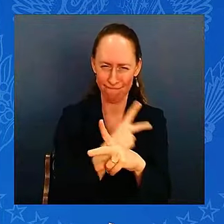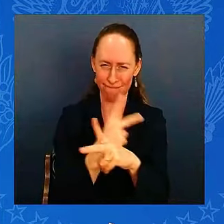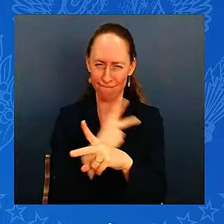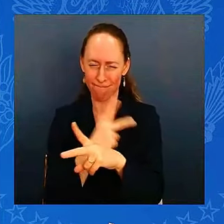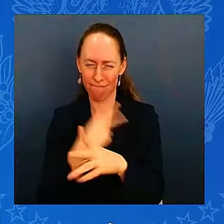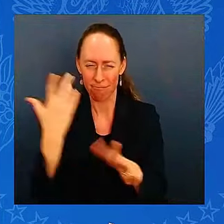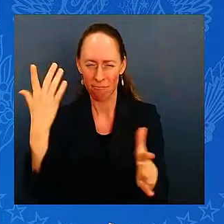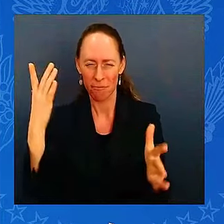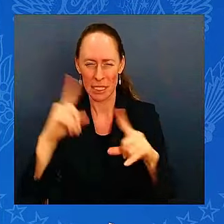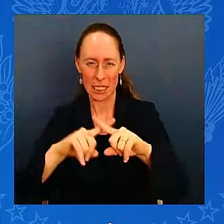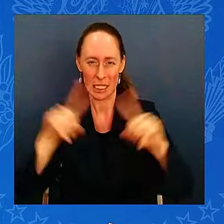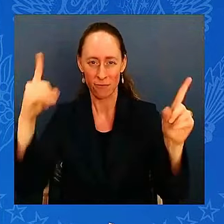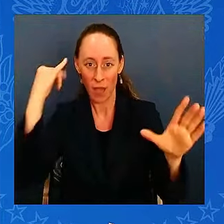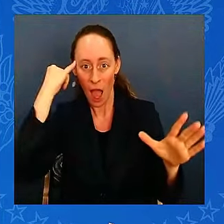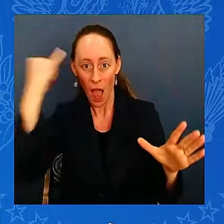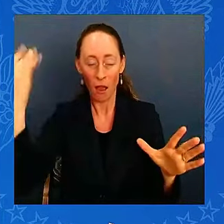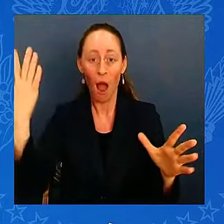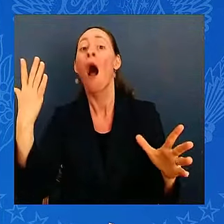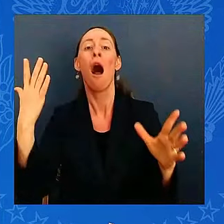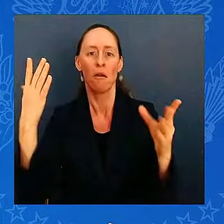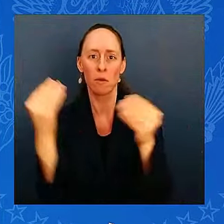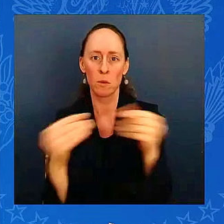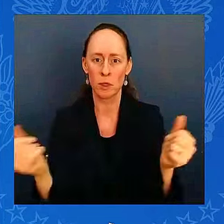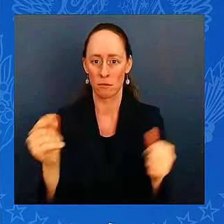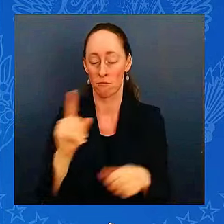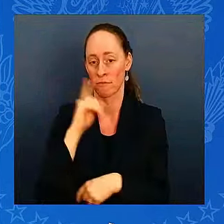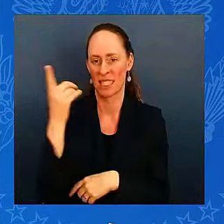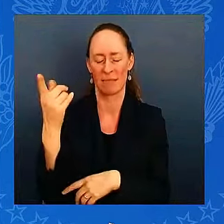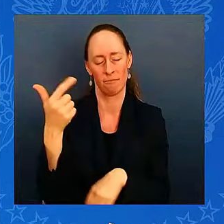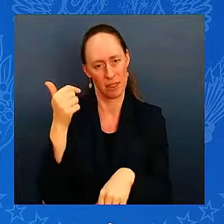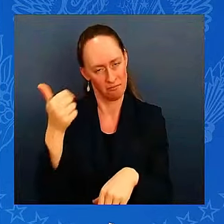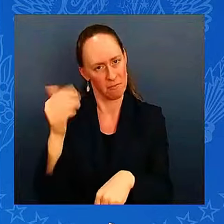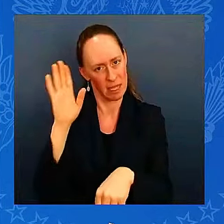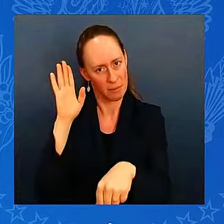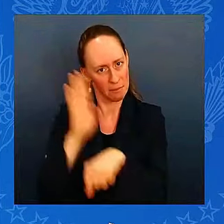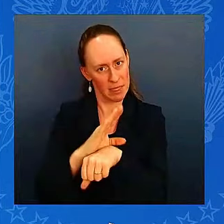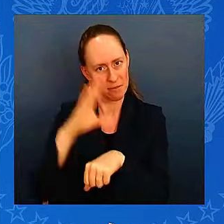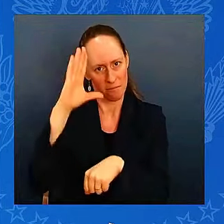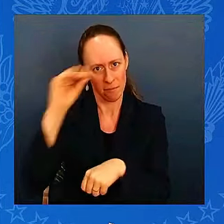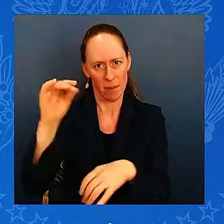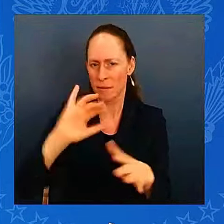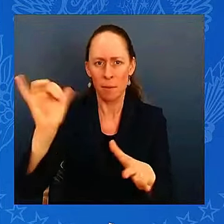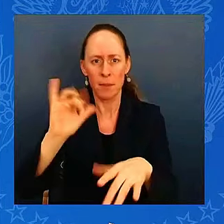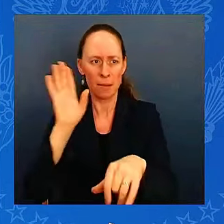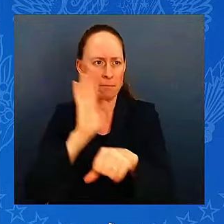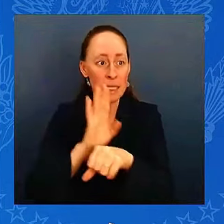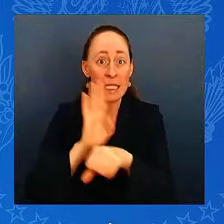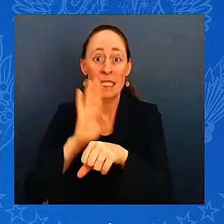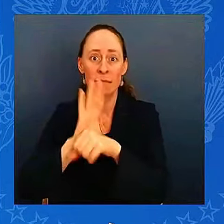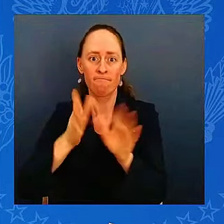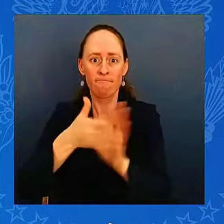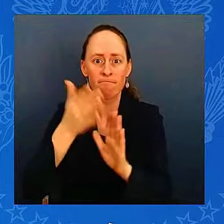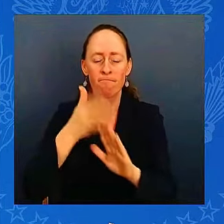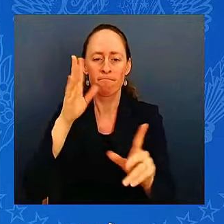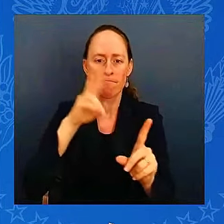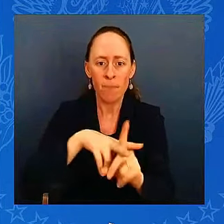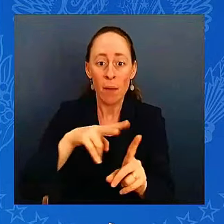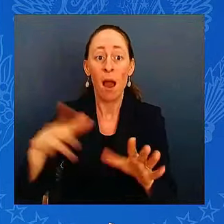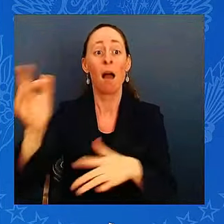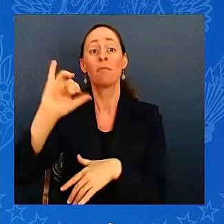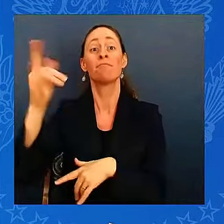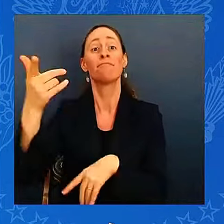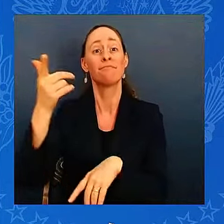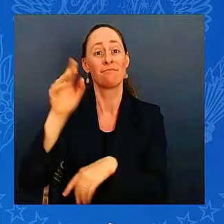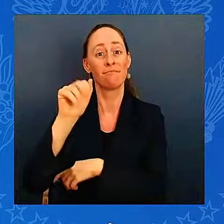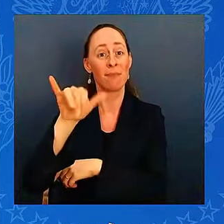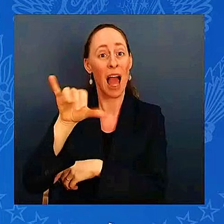as a business leader, as mayor, and as a philanthropist. He's one of the country's leading voices on